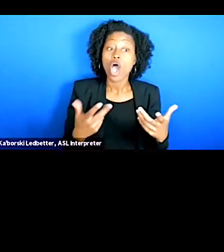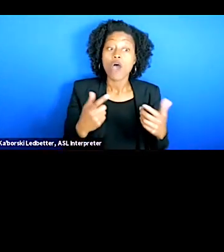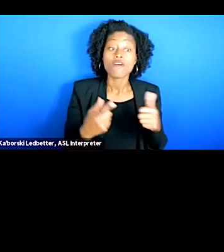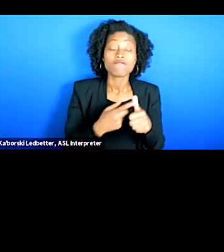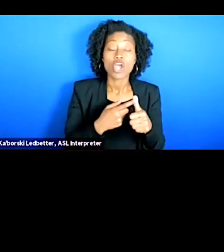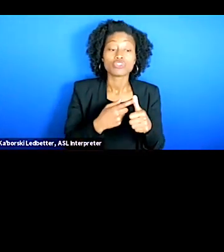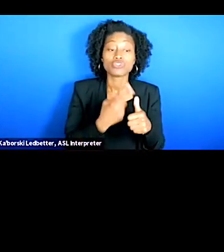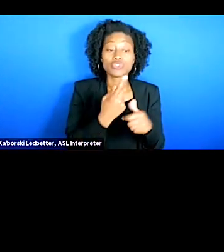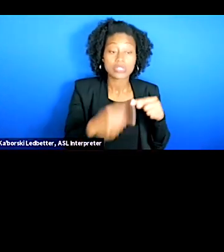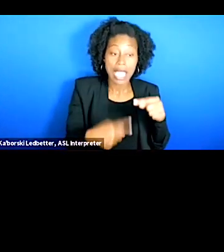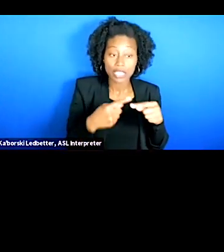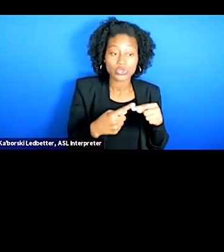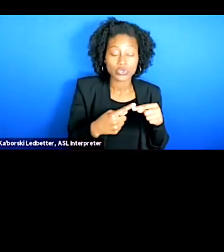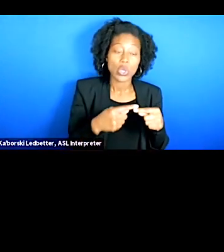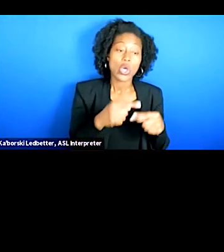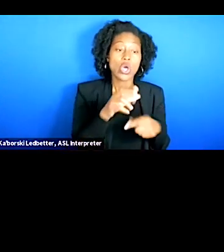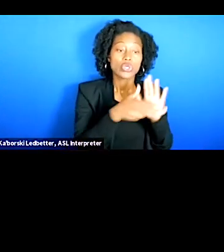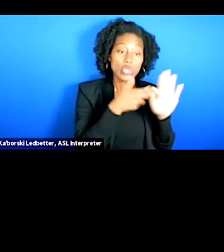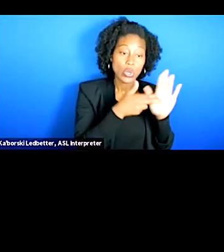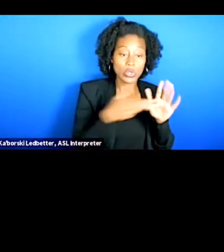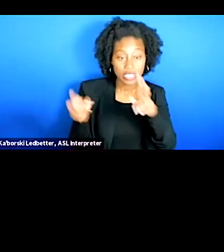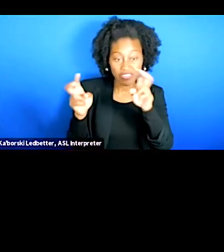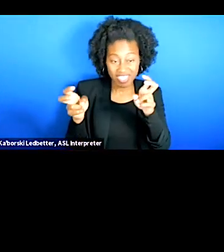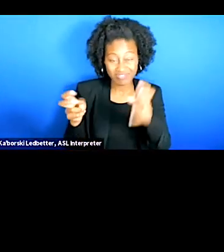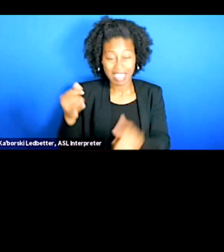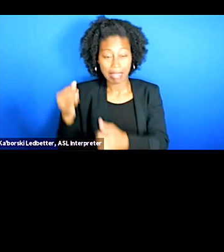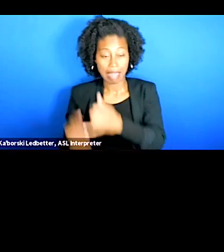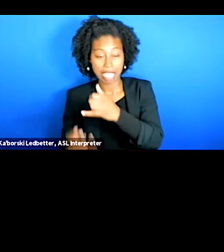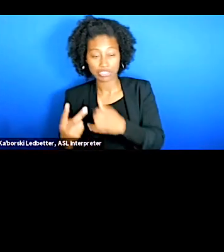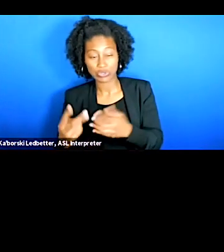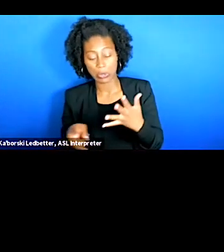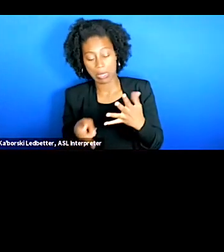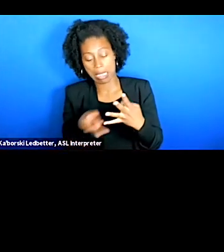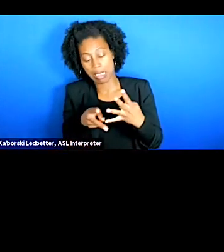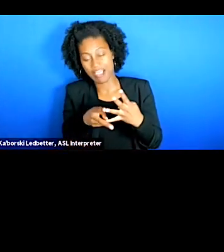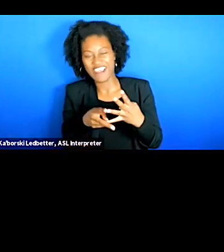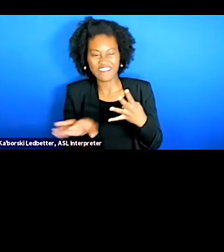only briefly introduce the last 2 cycles at the end of the webinar.